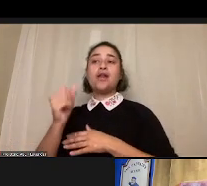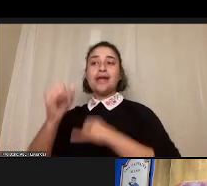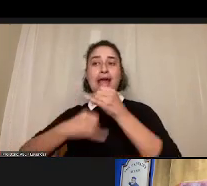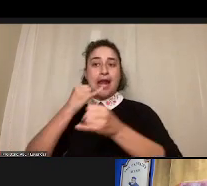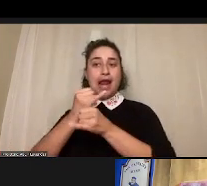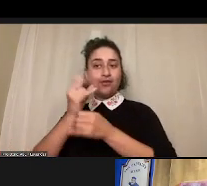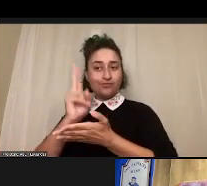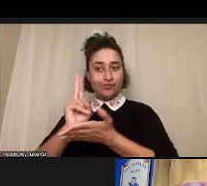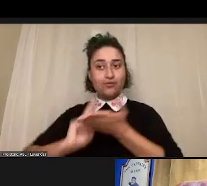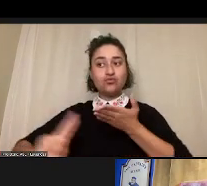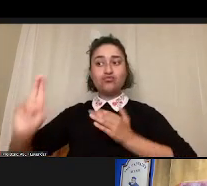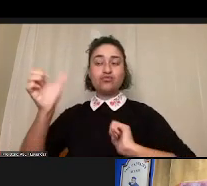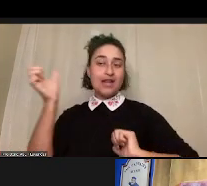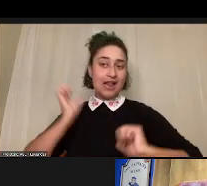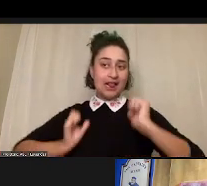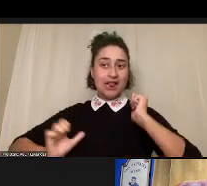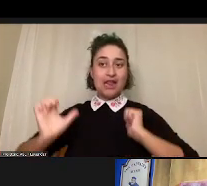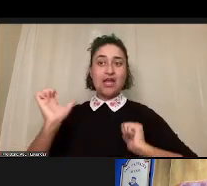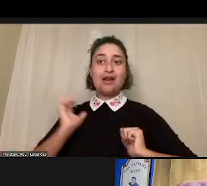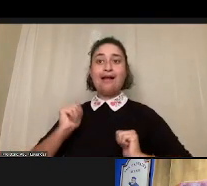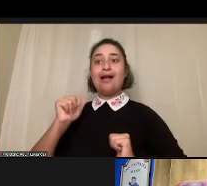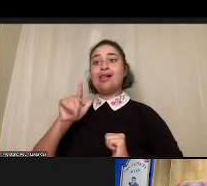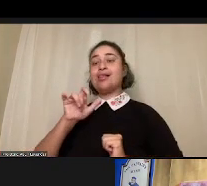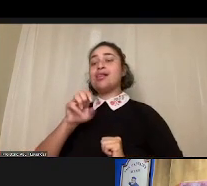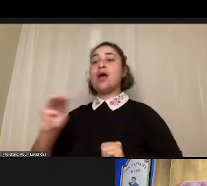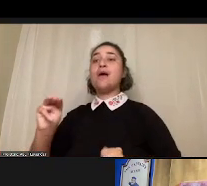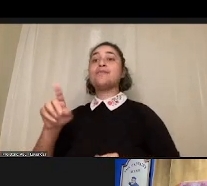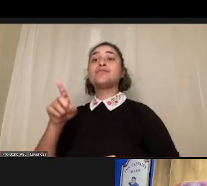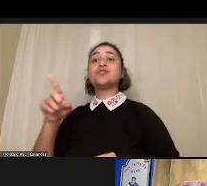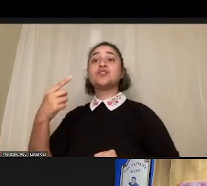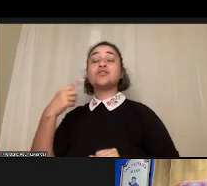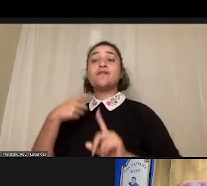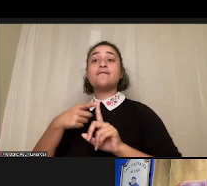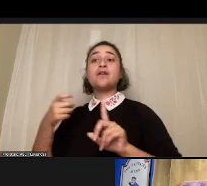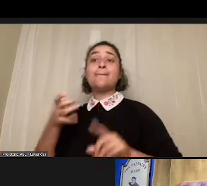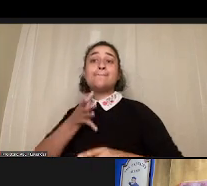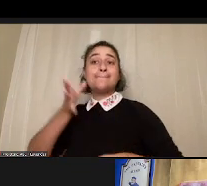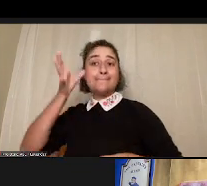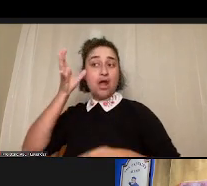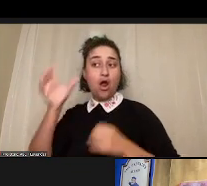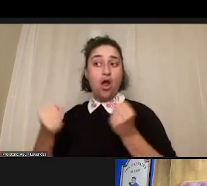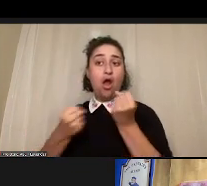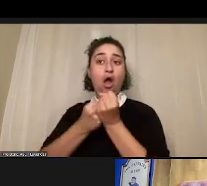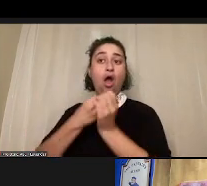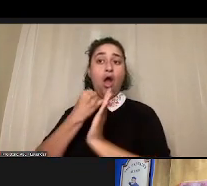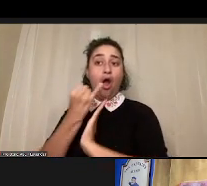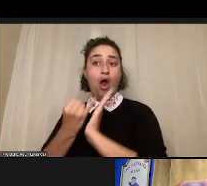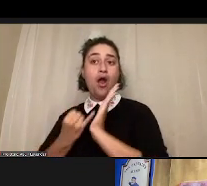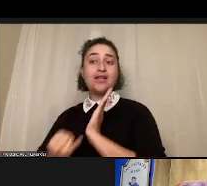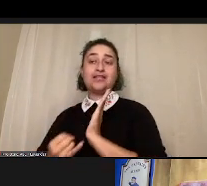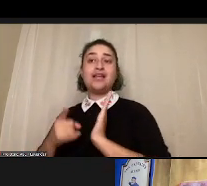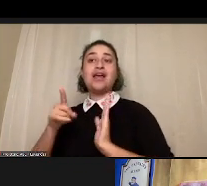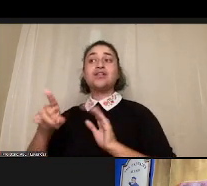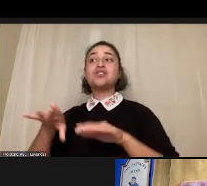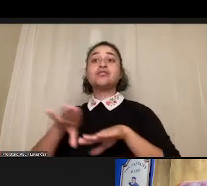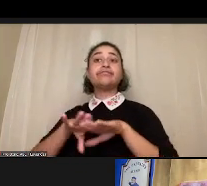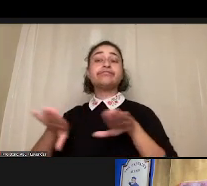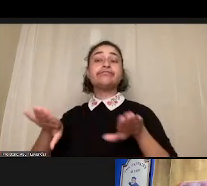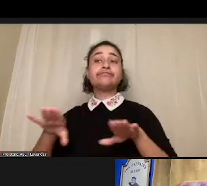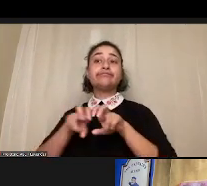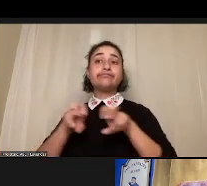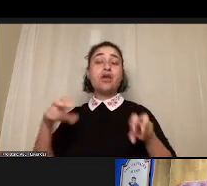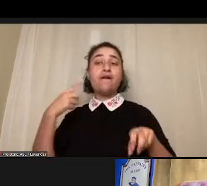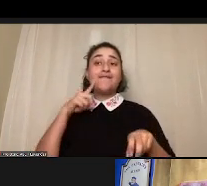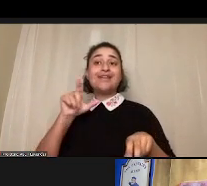Alumni, the executive team of Parent Artist Advocacy League, and she's on the steering committee for the Latinx Theater Commons. Adriana